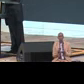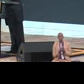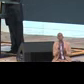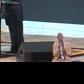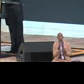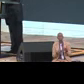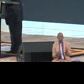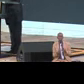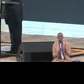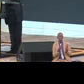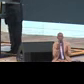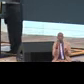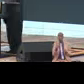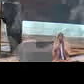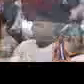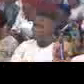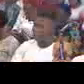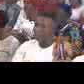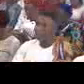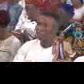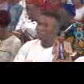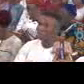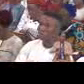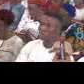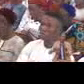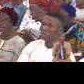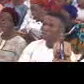to overthrow every one of them.